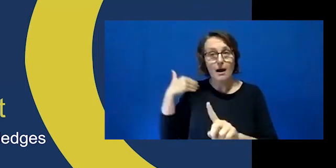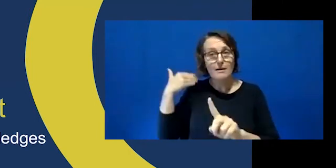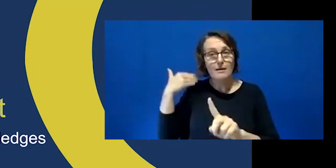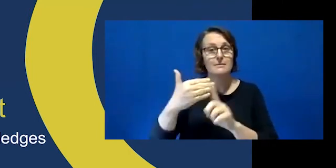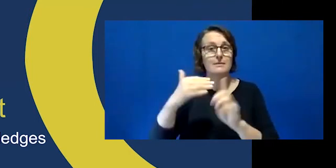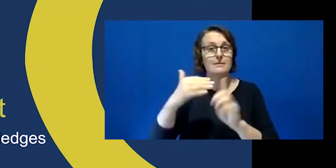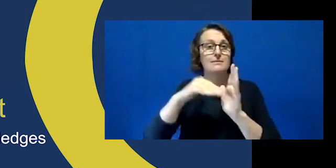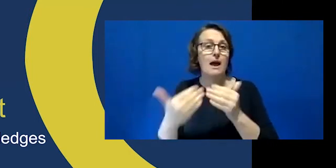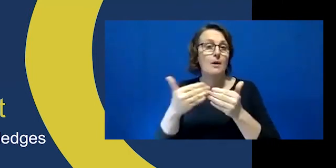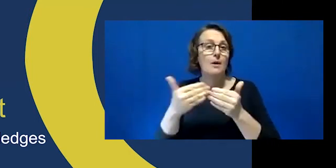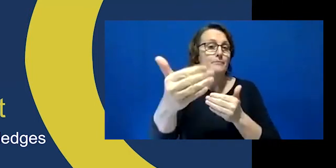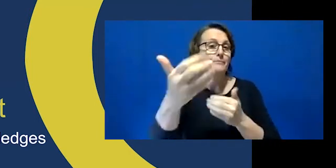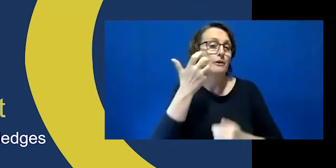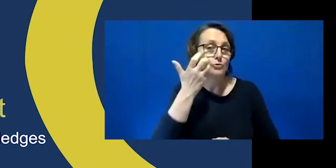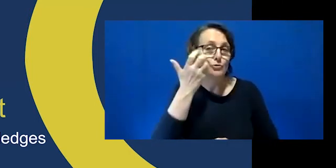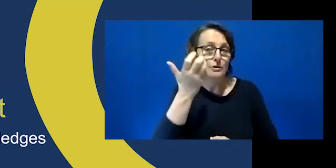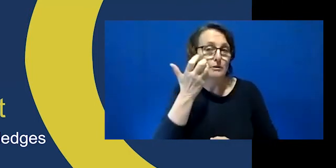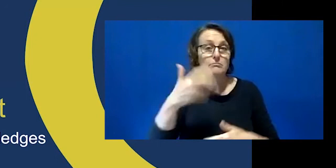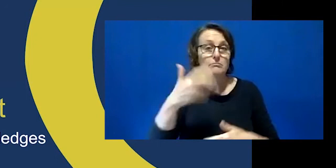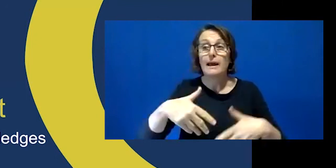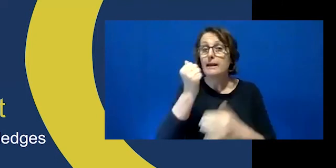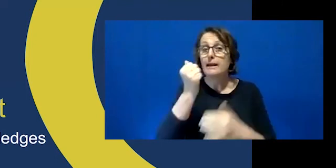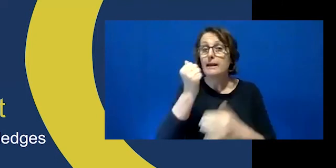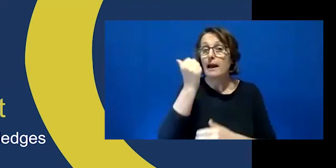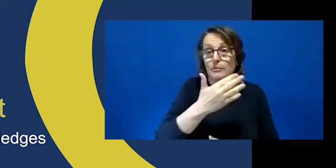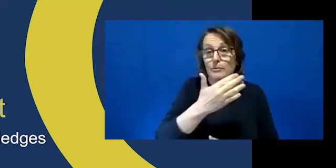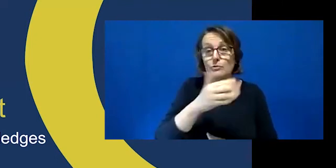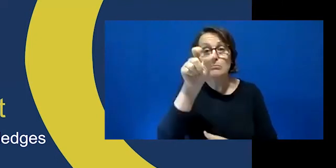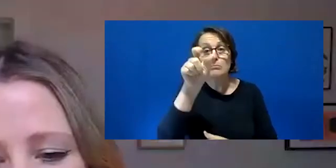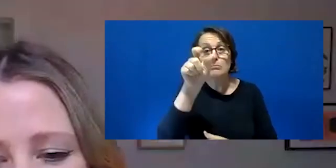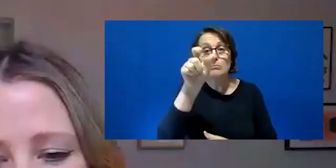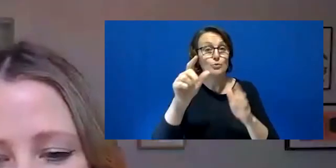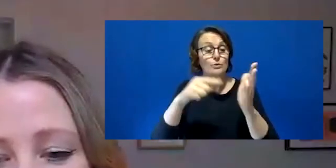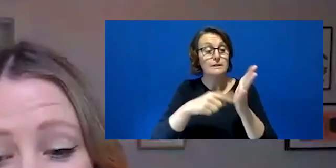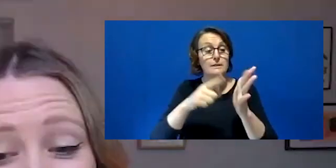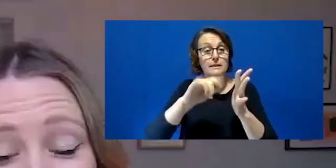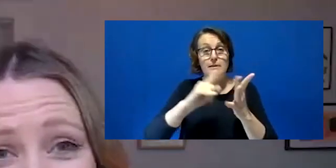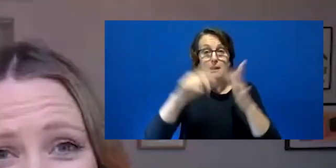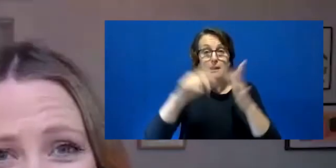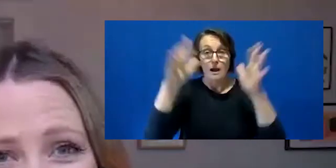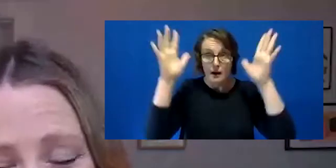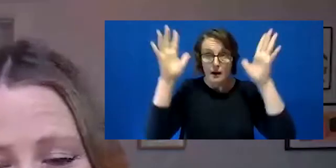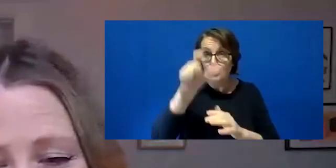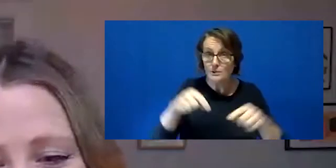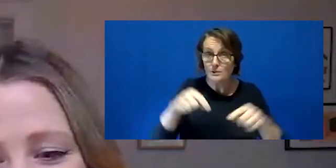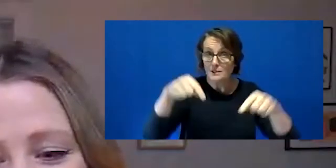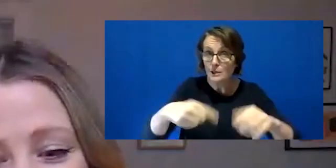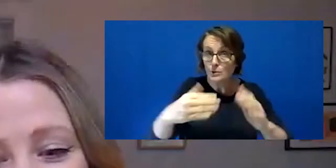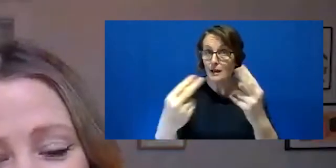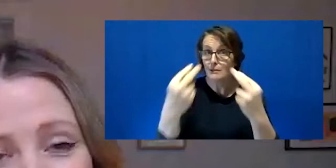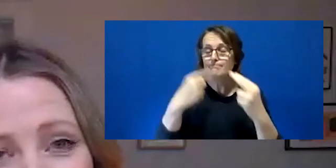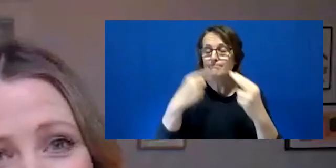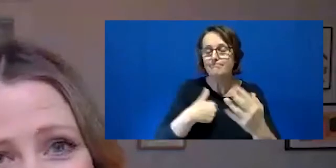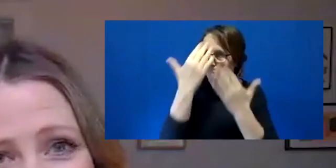and extend that respect to any Aboriginal and Torres Strait Islander people joining us today. If you would like to, I encourage you to share in the